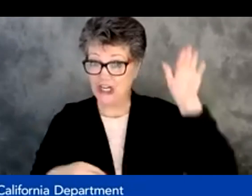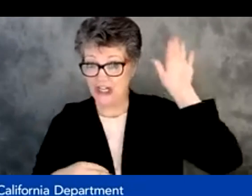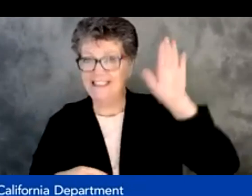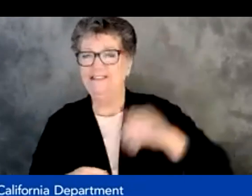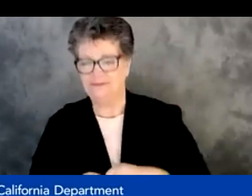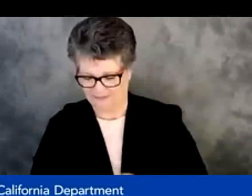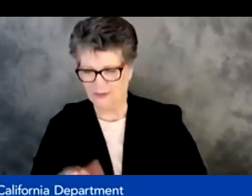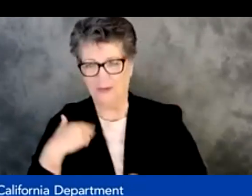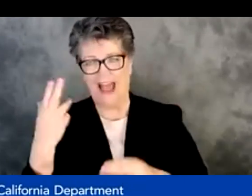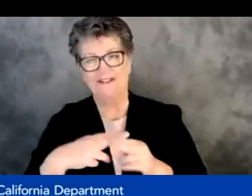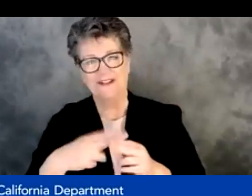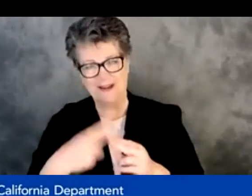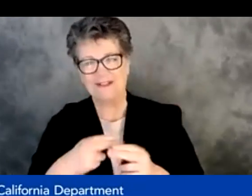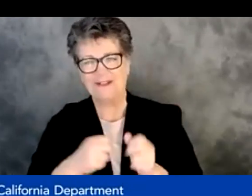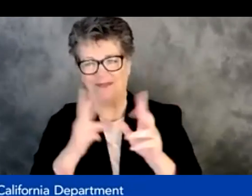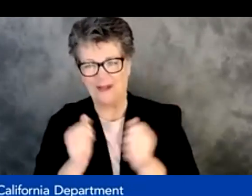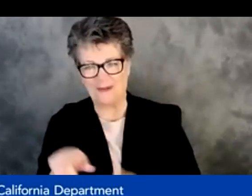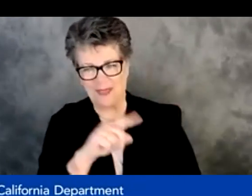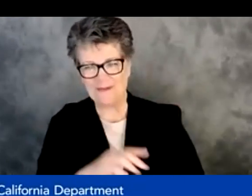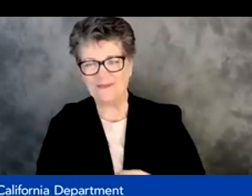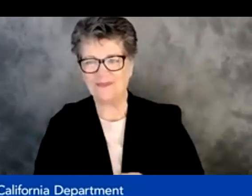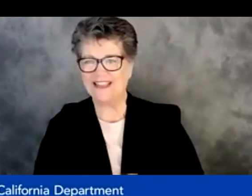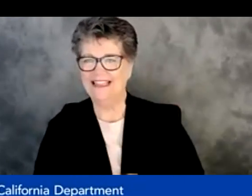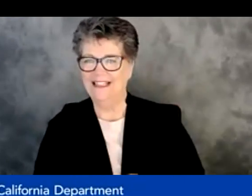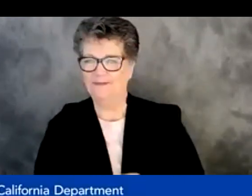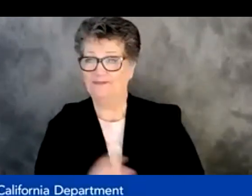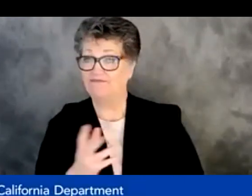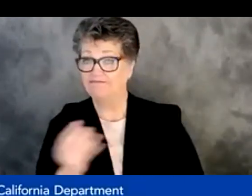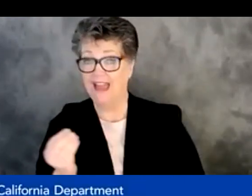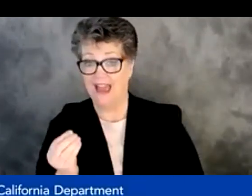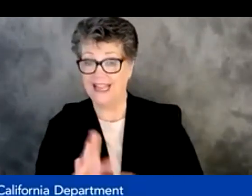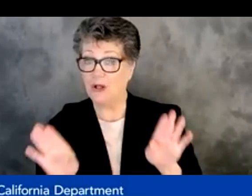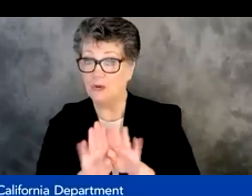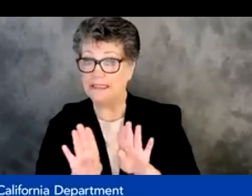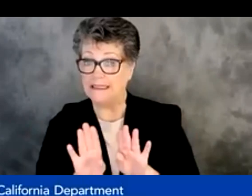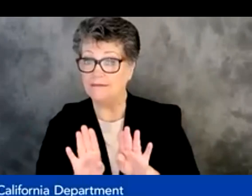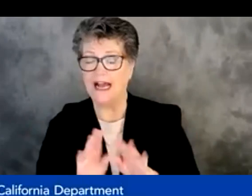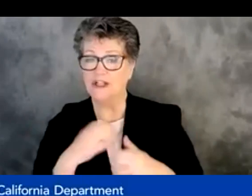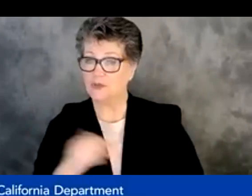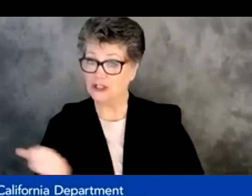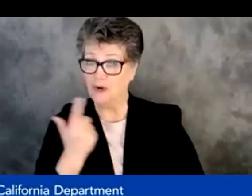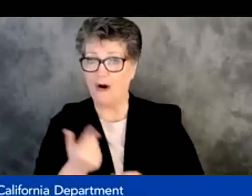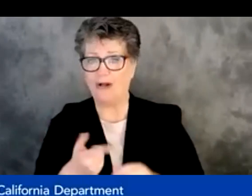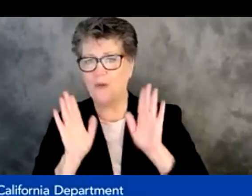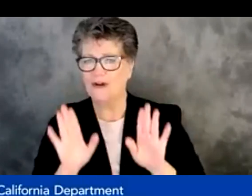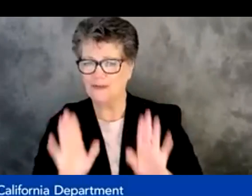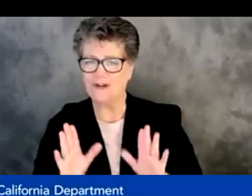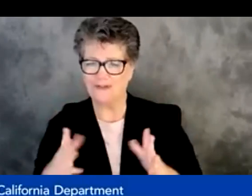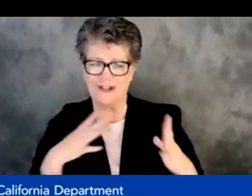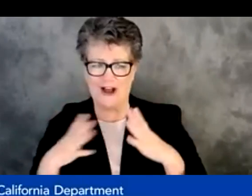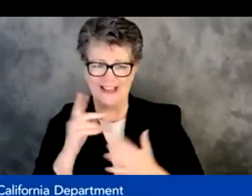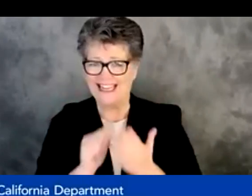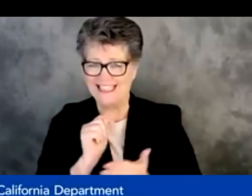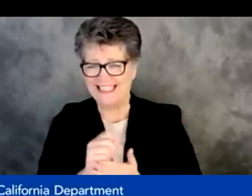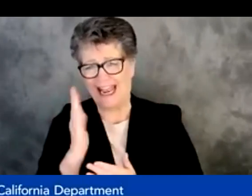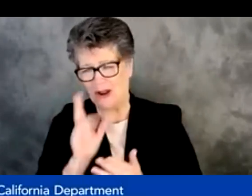we have your names to follow up. And in closing, I just wish you all a wonderful holiday season. And I know